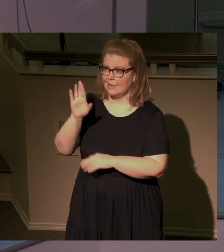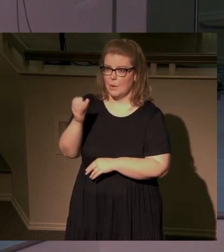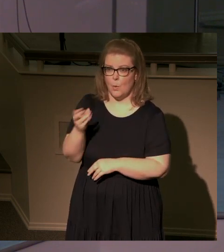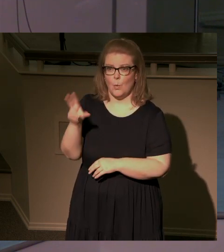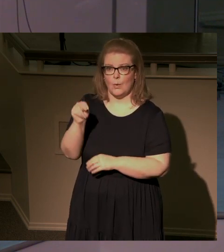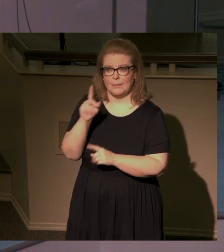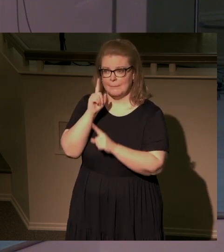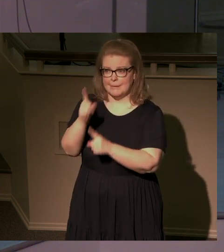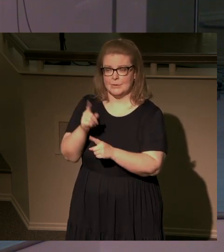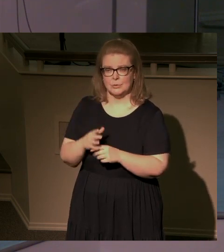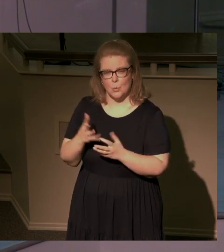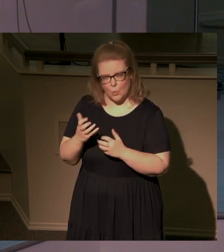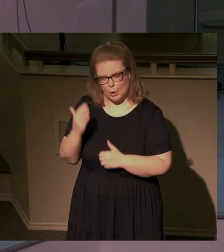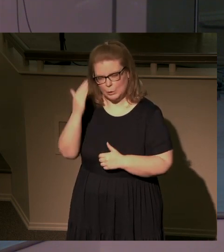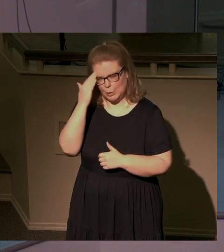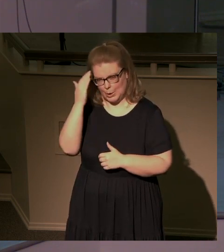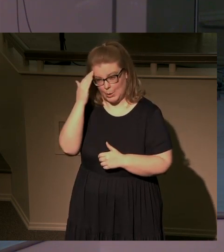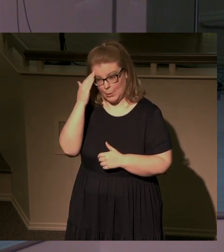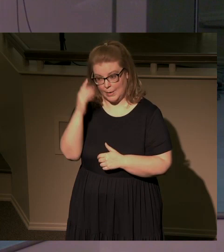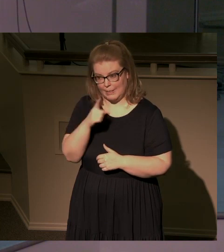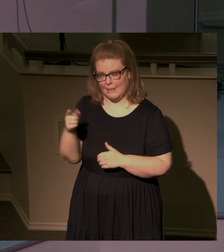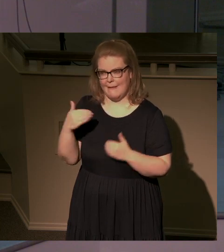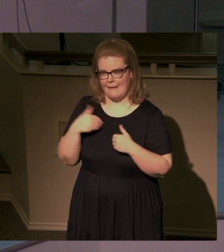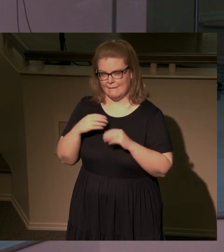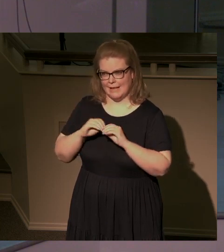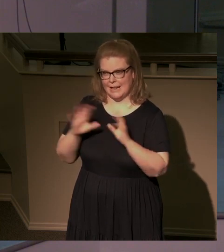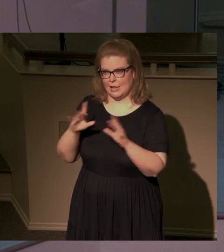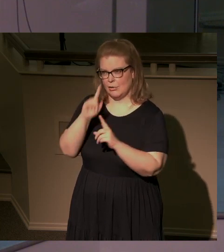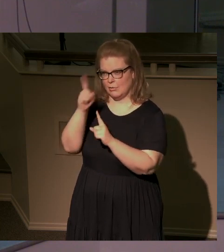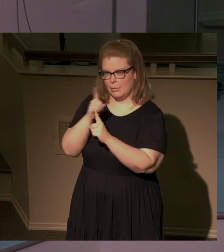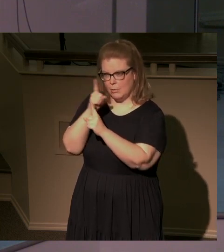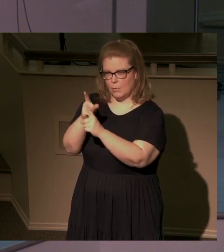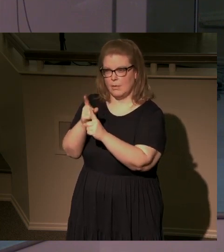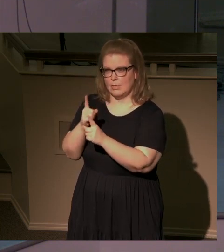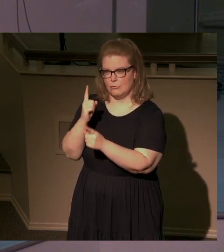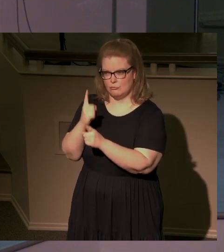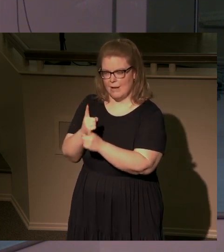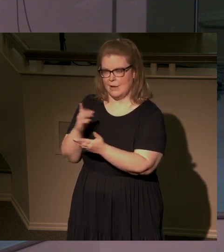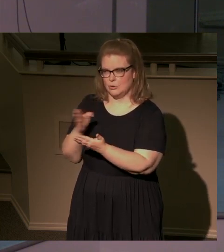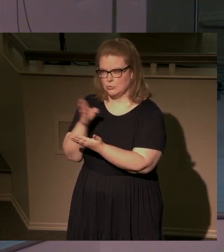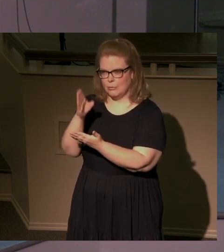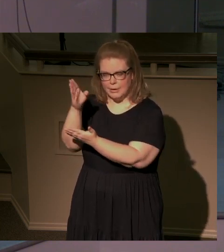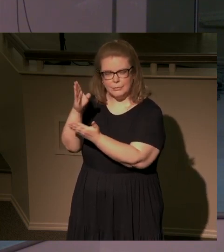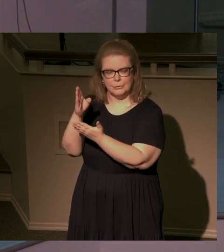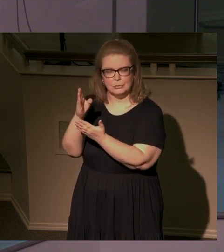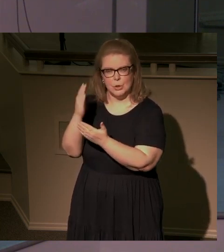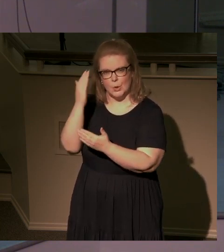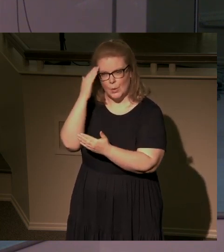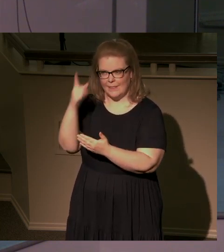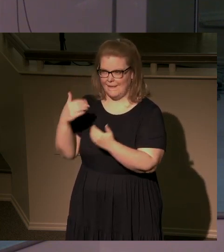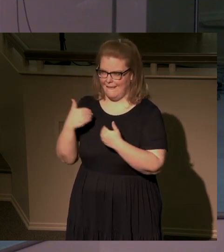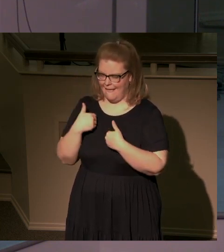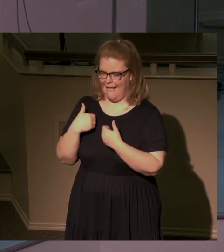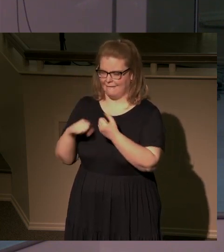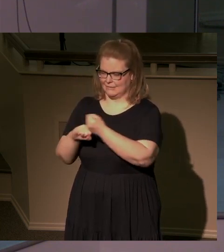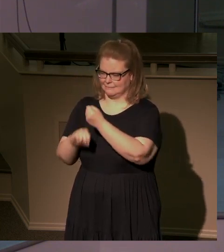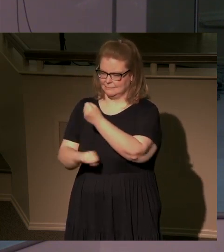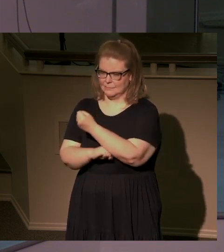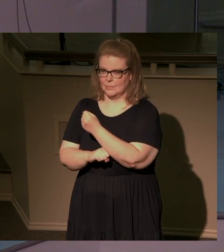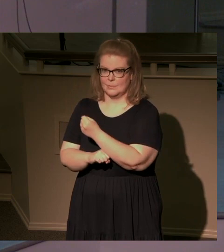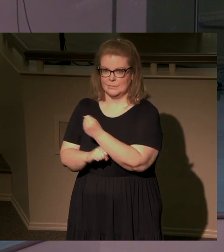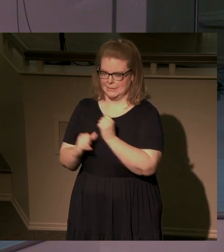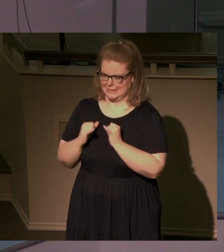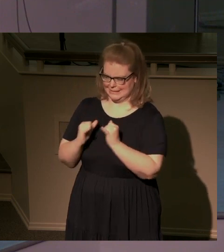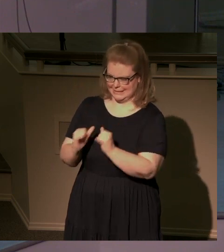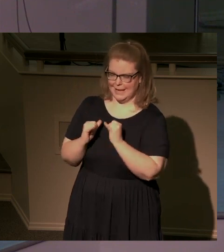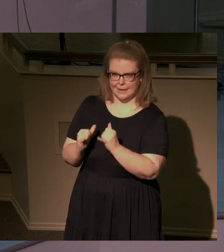You want to know that they have a clear compass and a right direction, and you want to know that they're anchored to the same standard that you